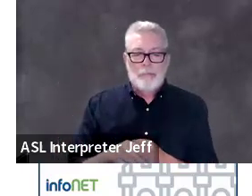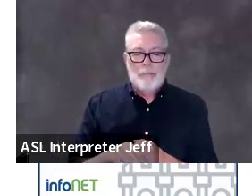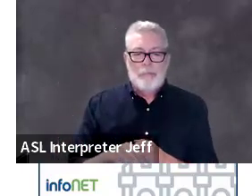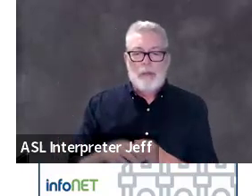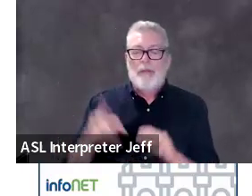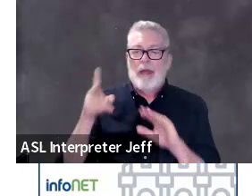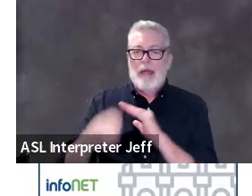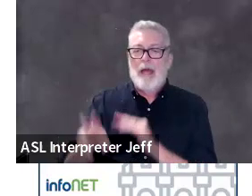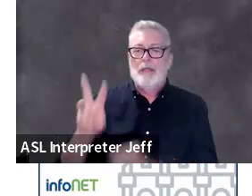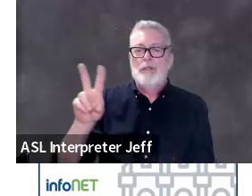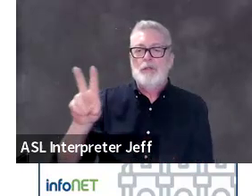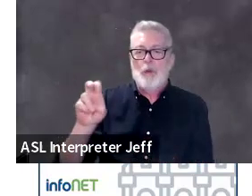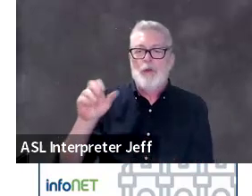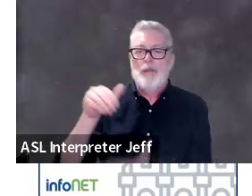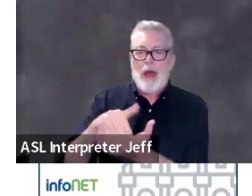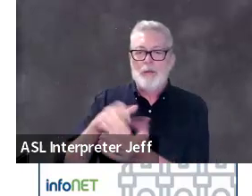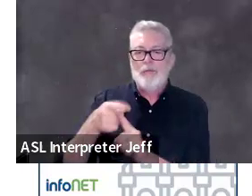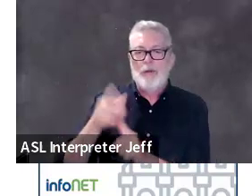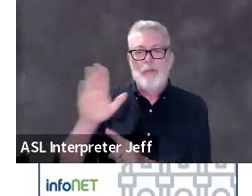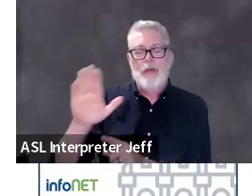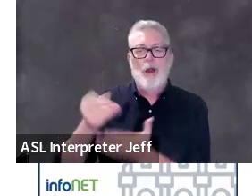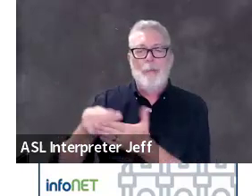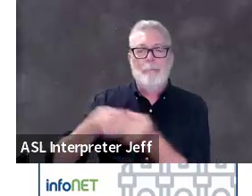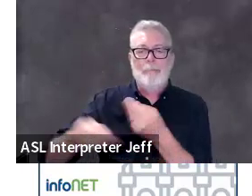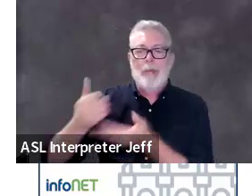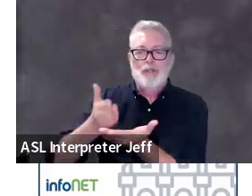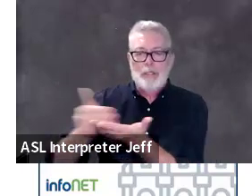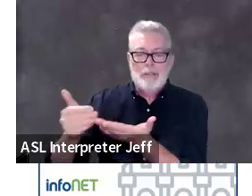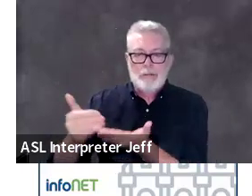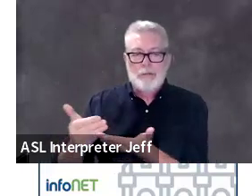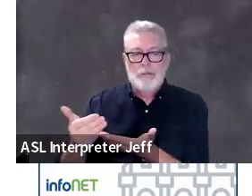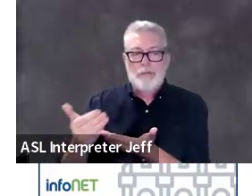cut the $200,000 out of their budget for